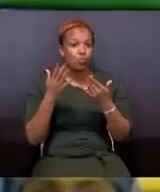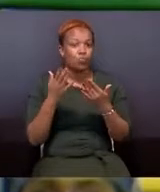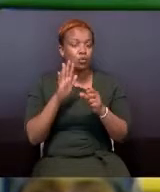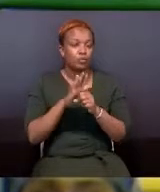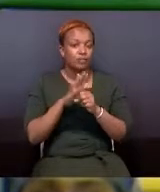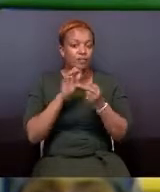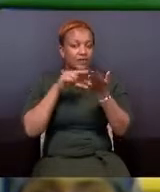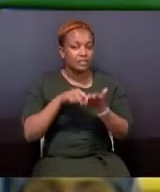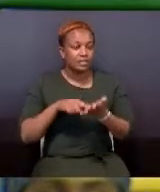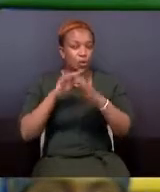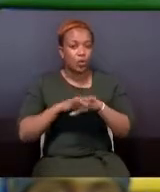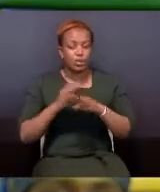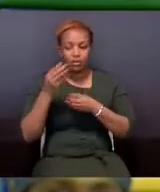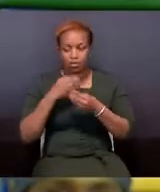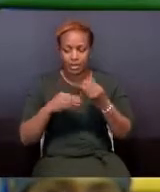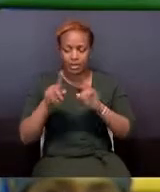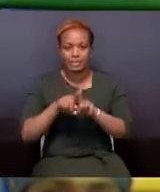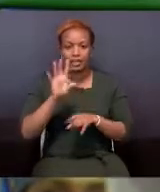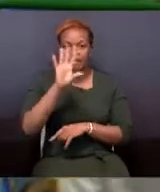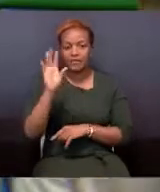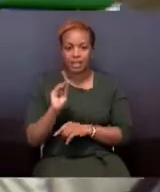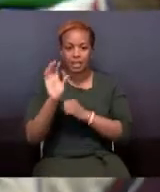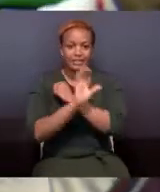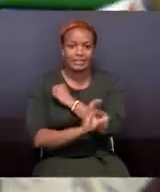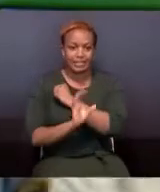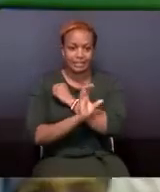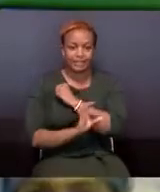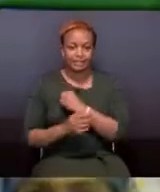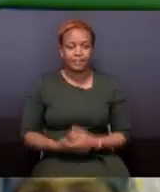an agro-economy as an African state.